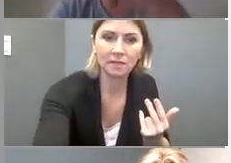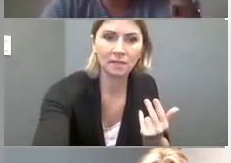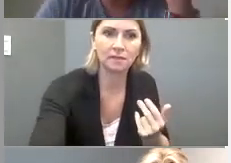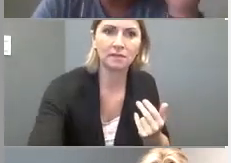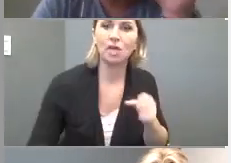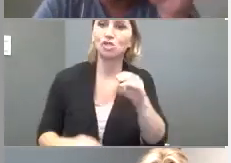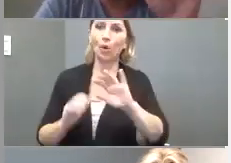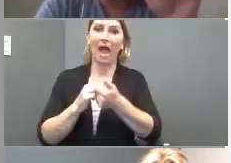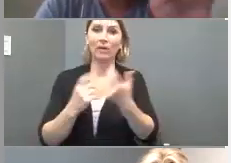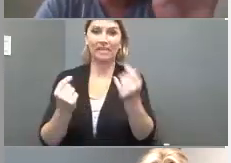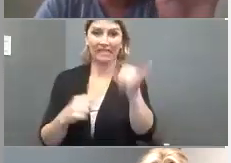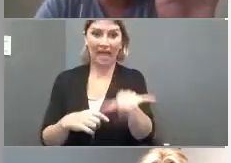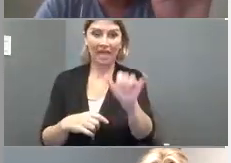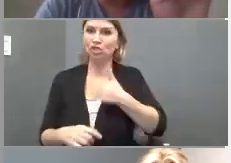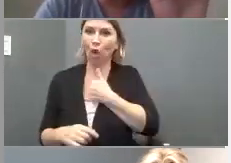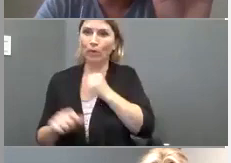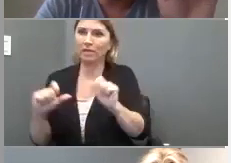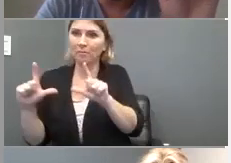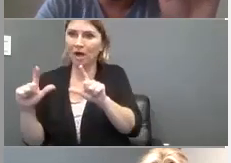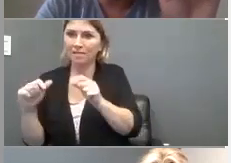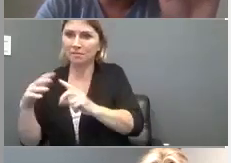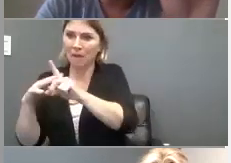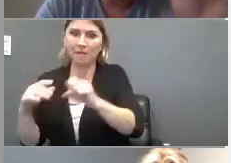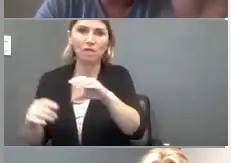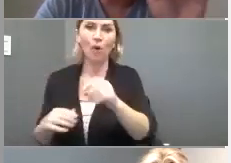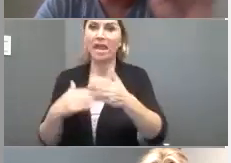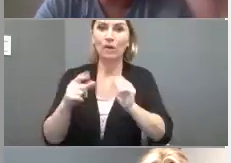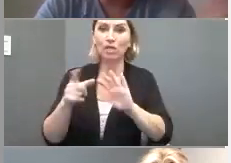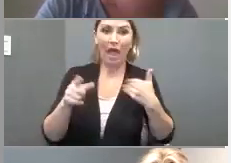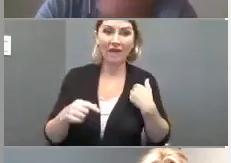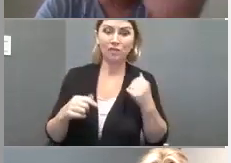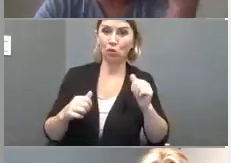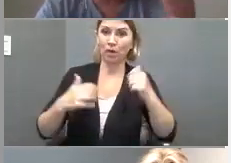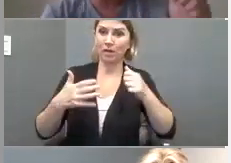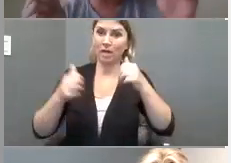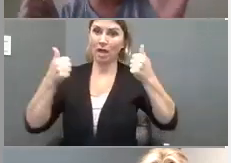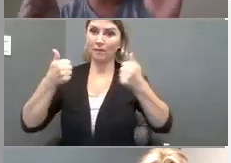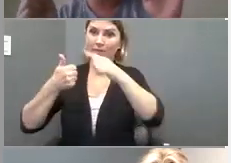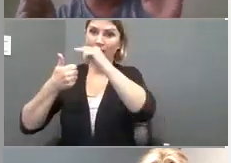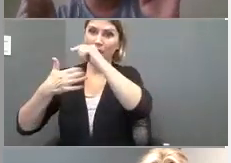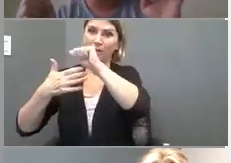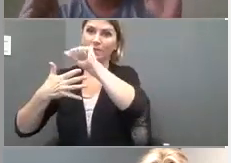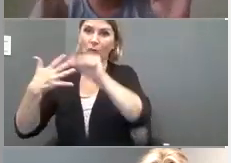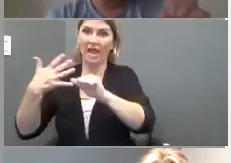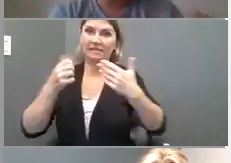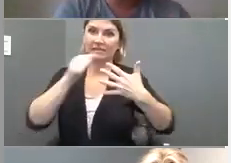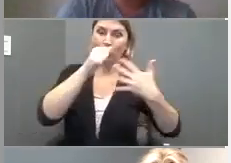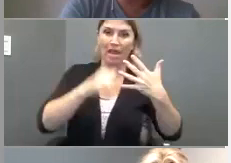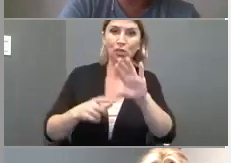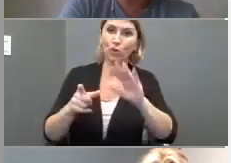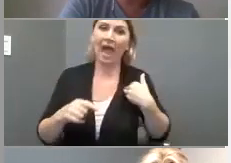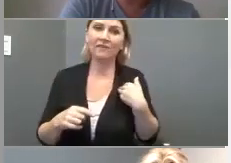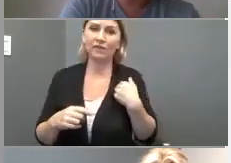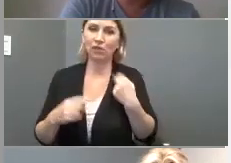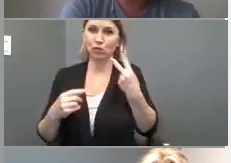so how it does this is you have your two arrays. It compares the first two elements of your array. Remember that